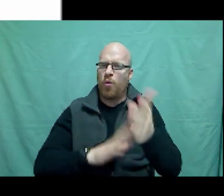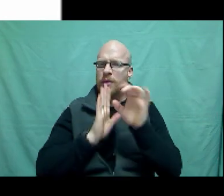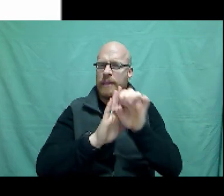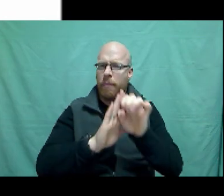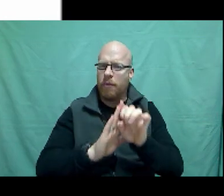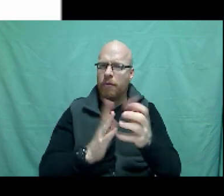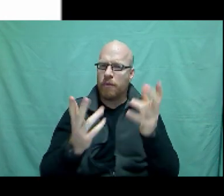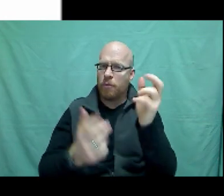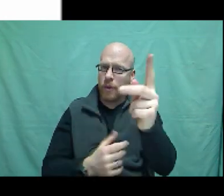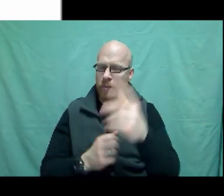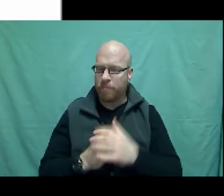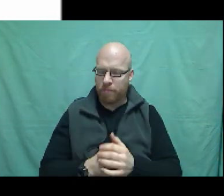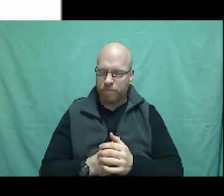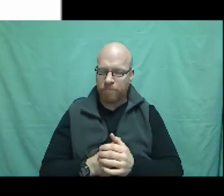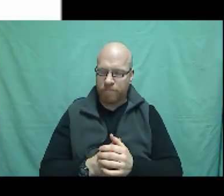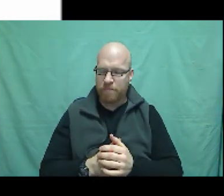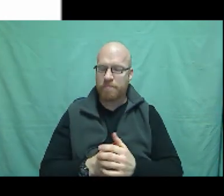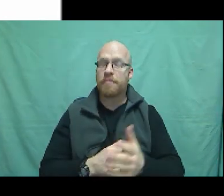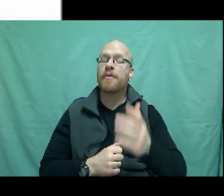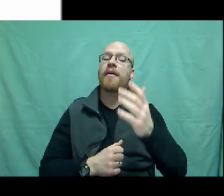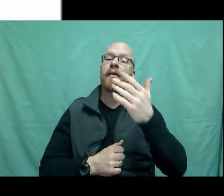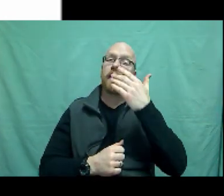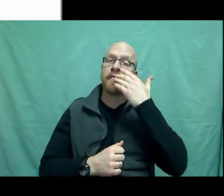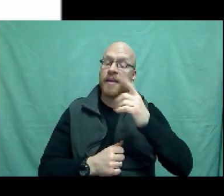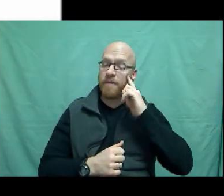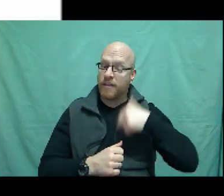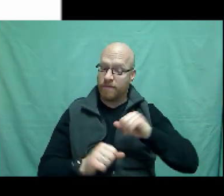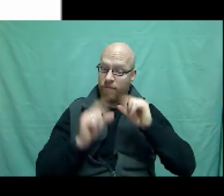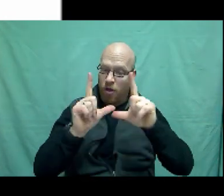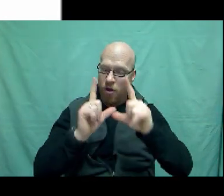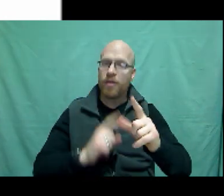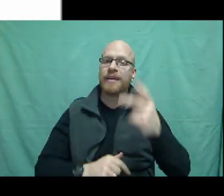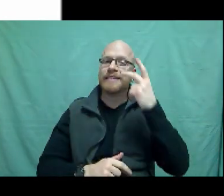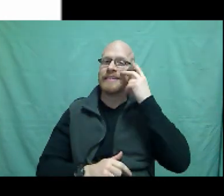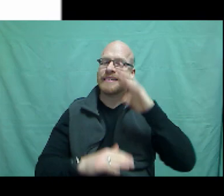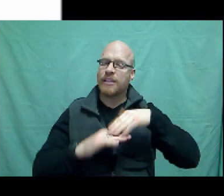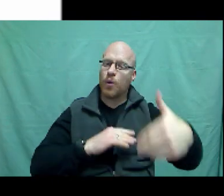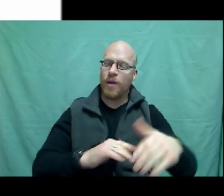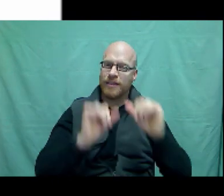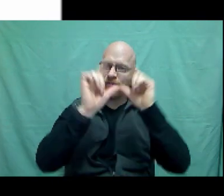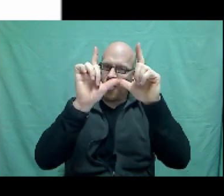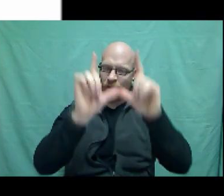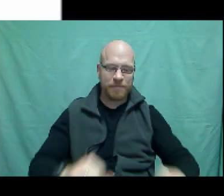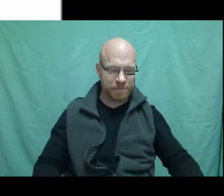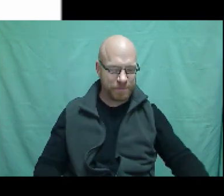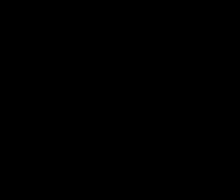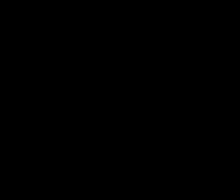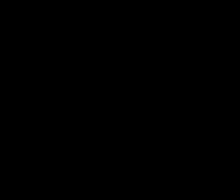we moved it up and 1 was left down in the denominator. Thanks for watching this vlog. I'll see you in the next vlog.